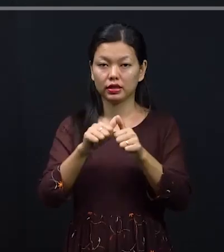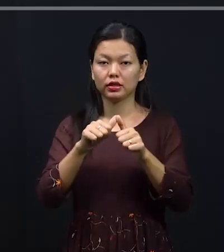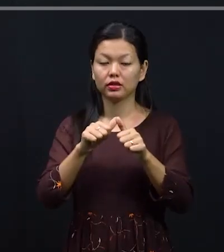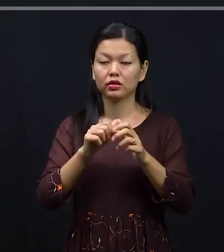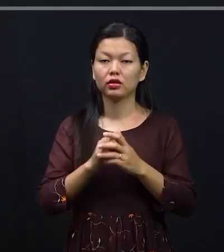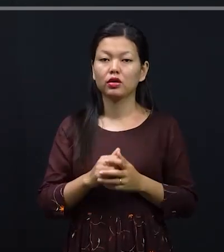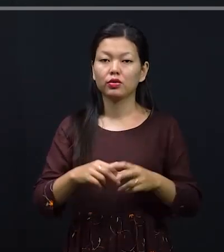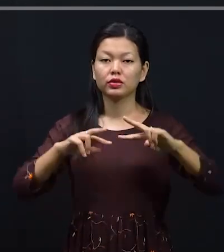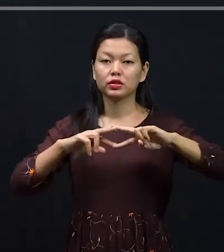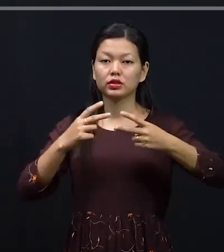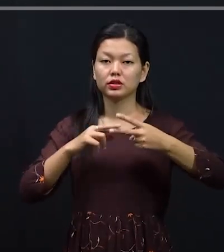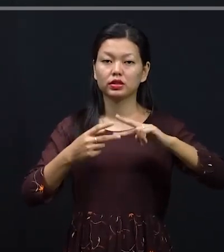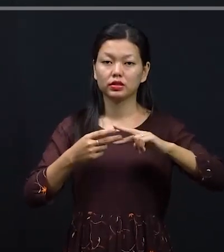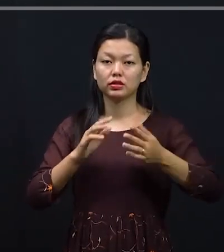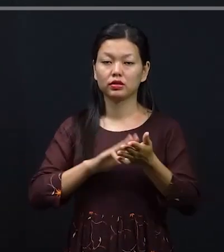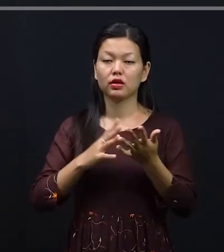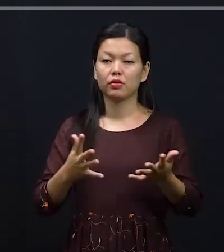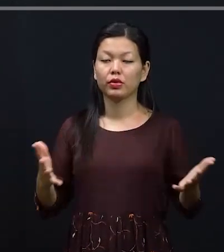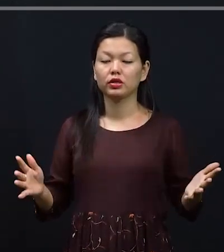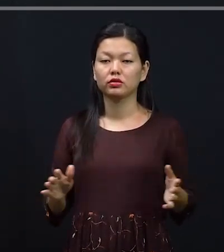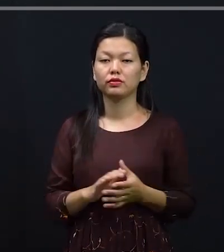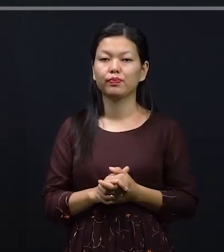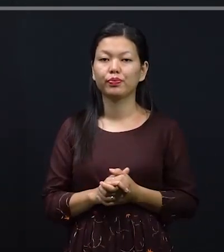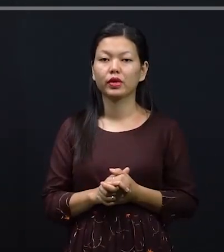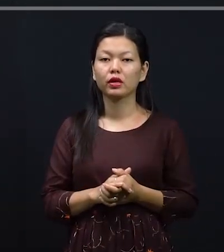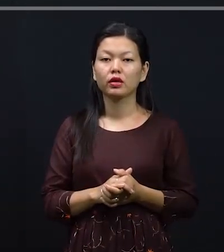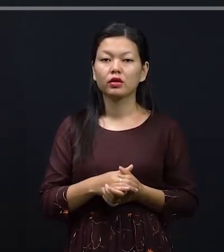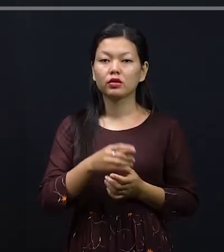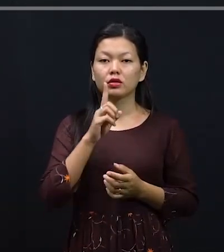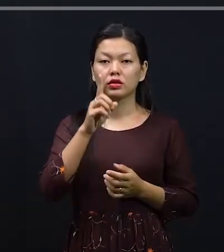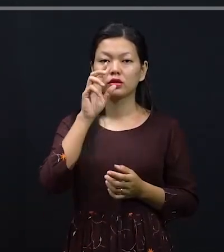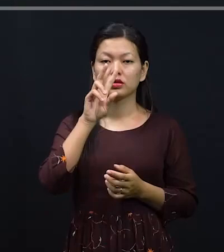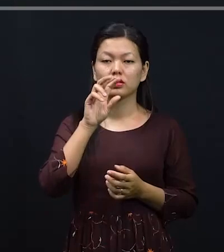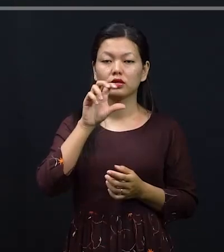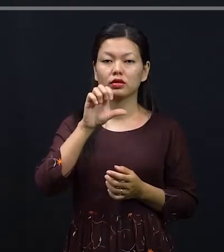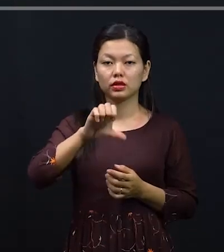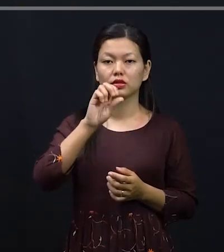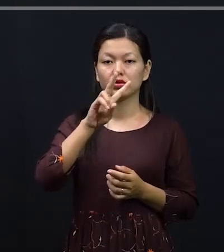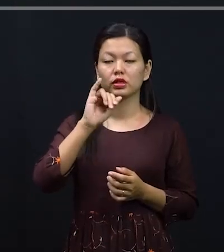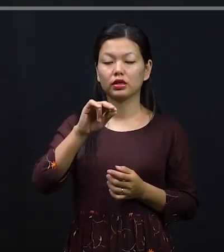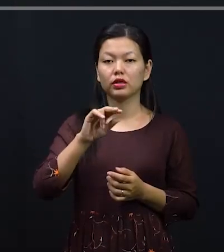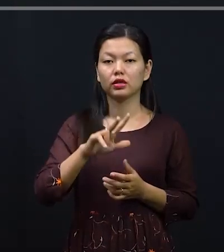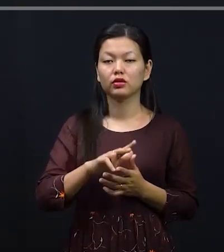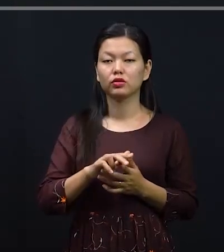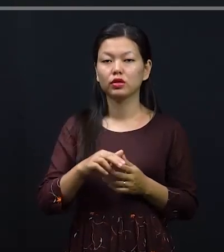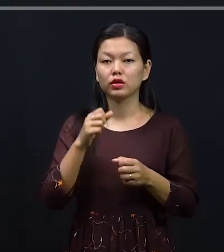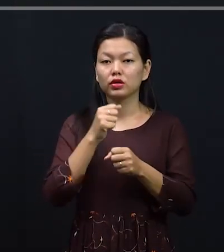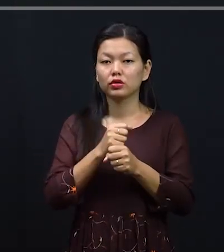the genetic material. So Griffith in 1928, he conducted his experiment using